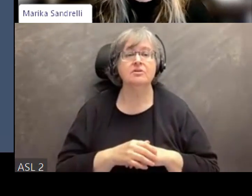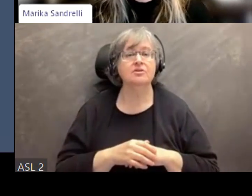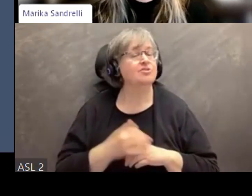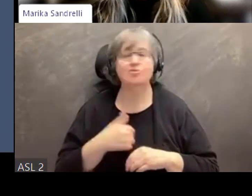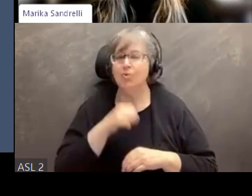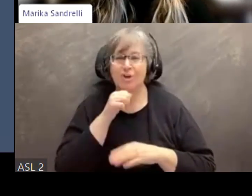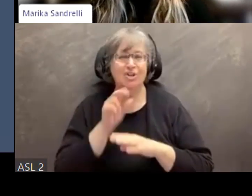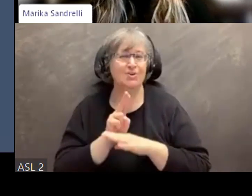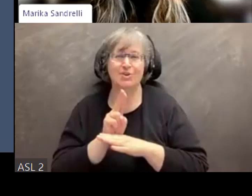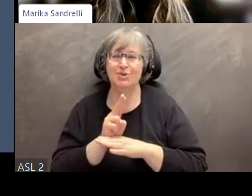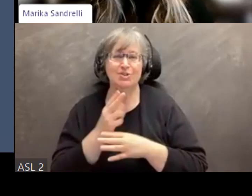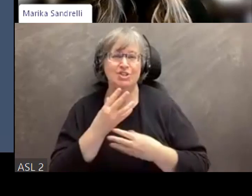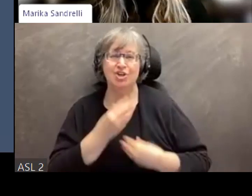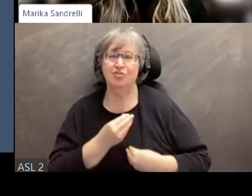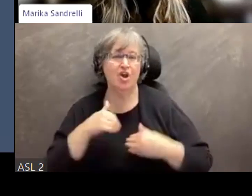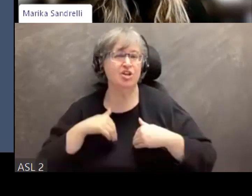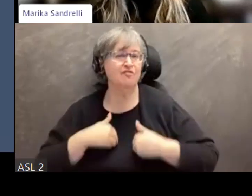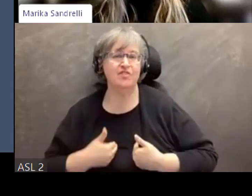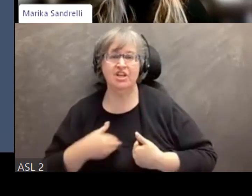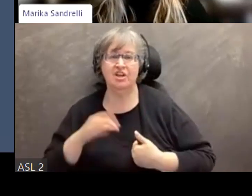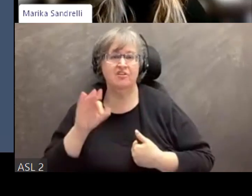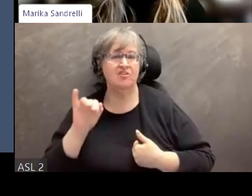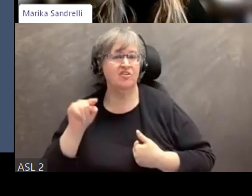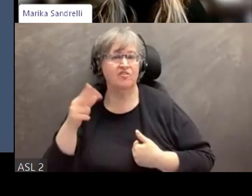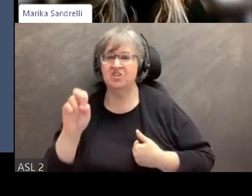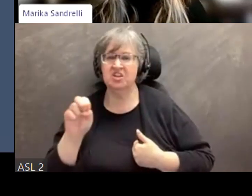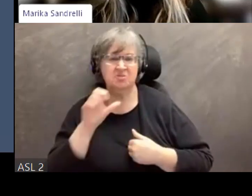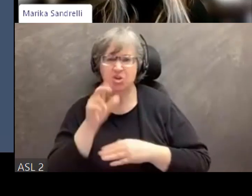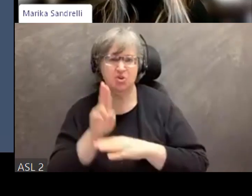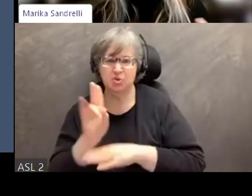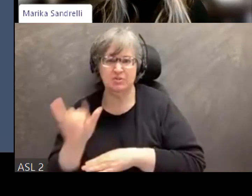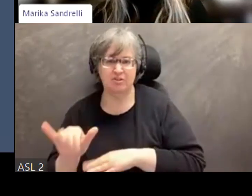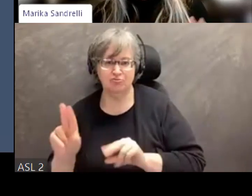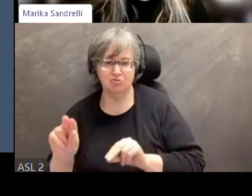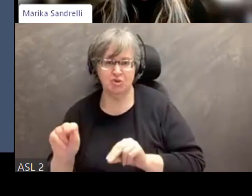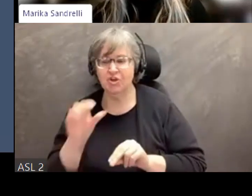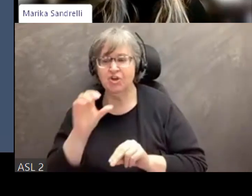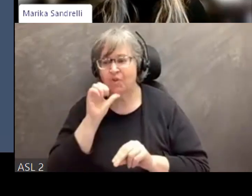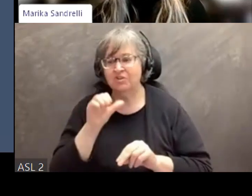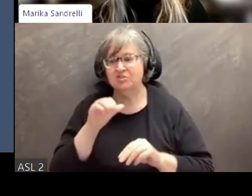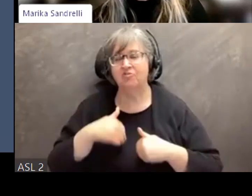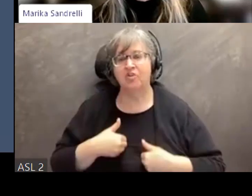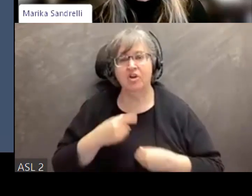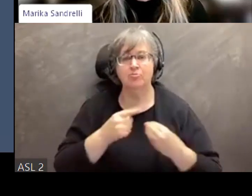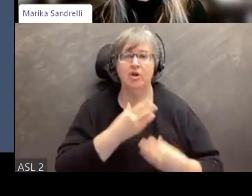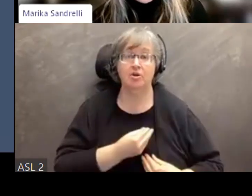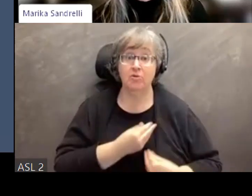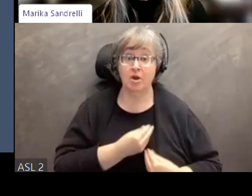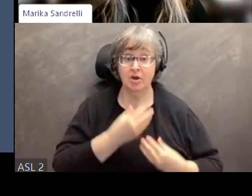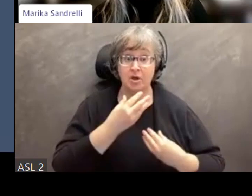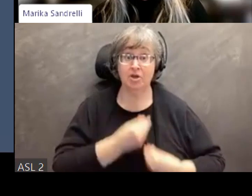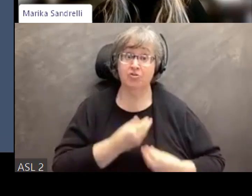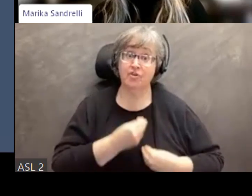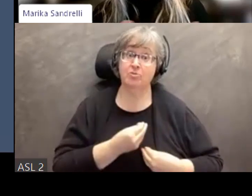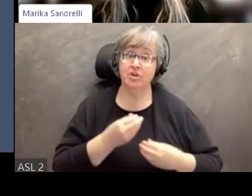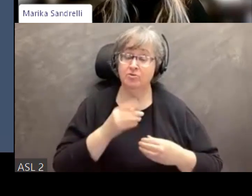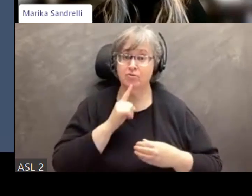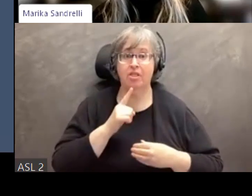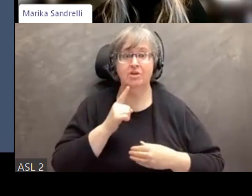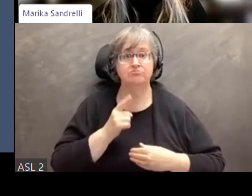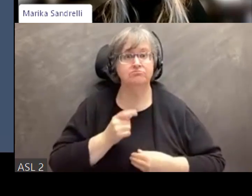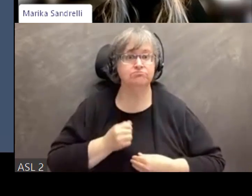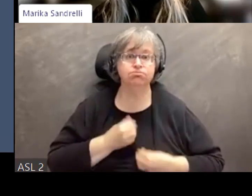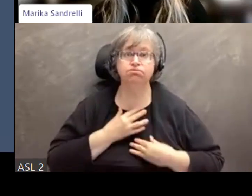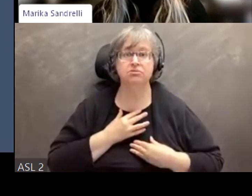distress. We don't use the word compassion fatigue as much because there's not a lot fatiguing about compassion. Compassion can be